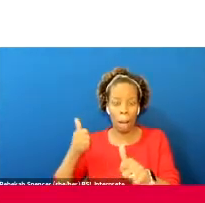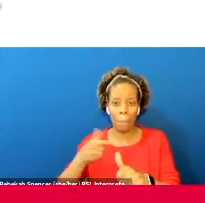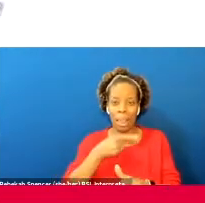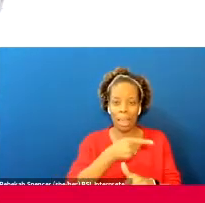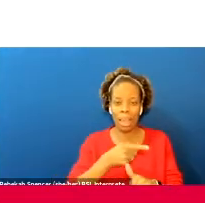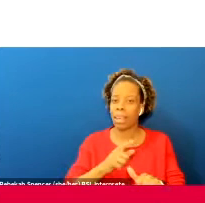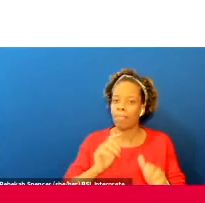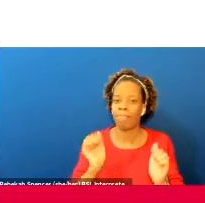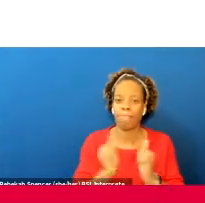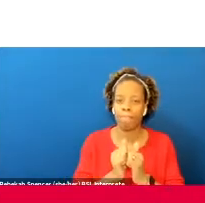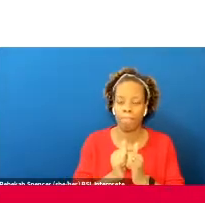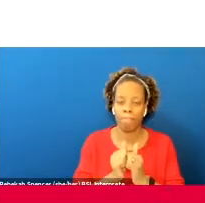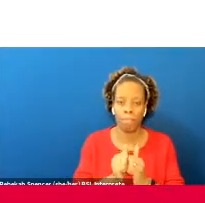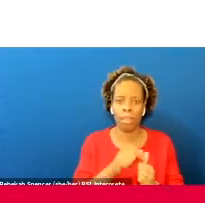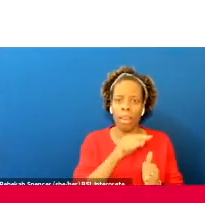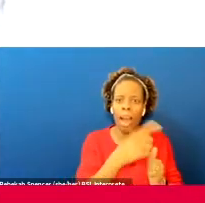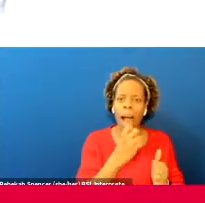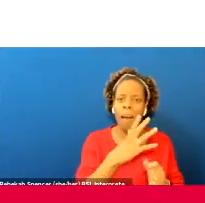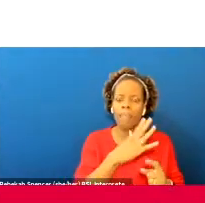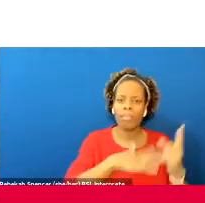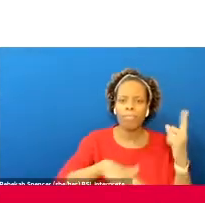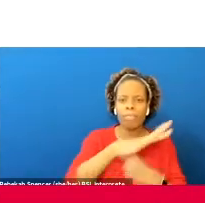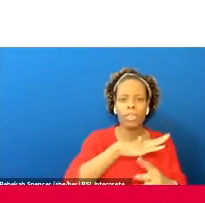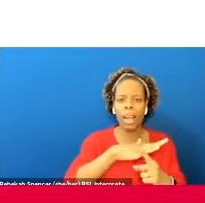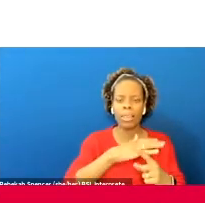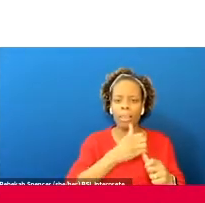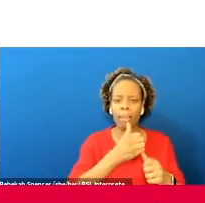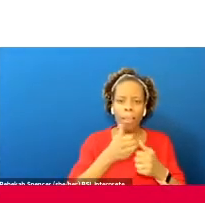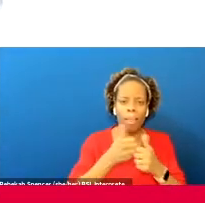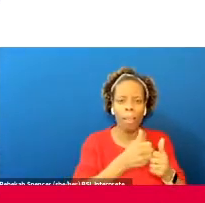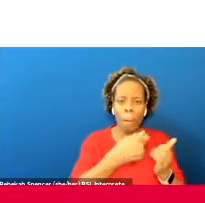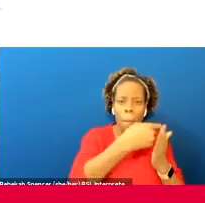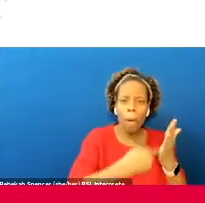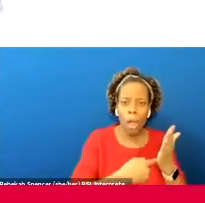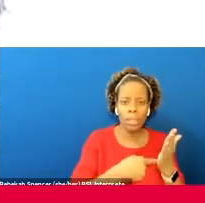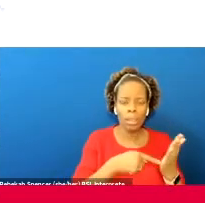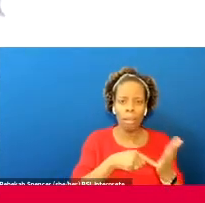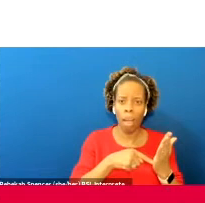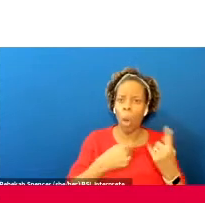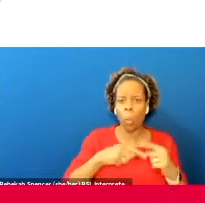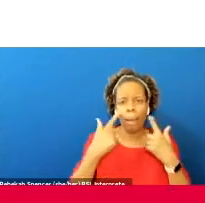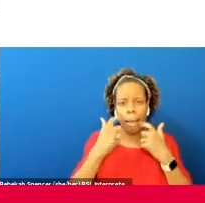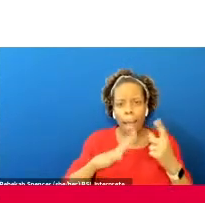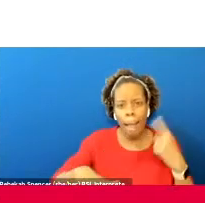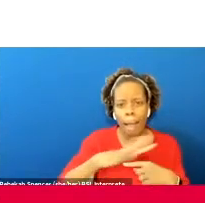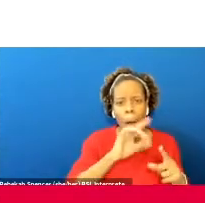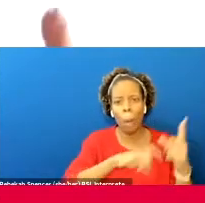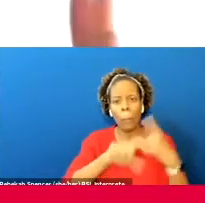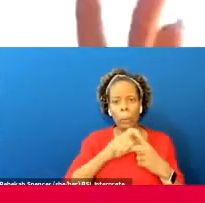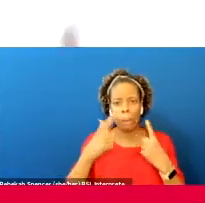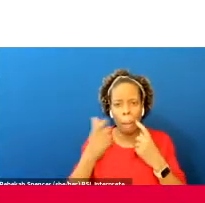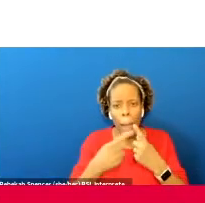responsible investment policies, and they wouldn't put themselves in a light that is so, you know, we care about everyone and everything and yada, yada,